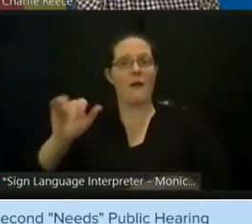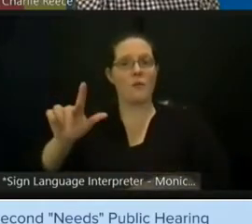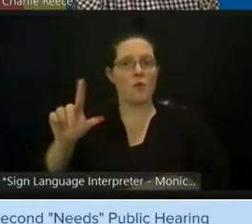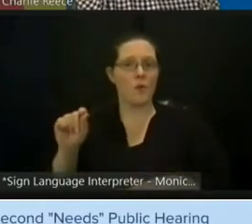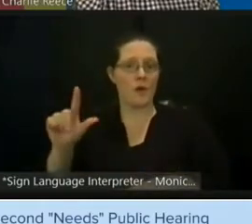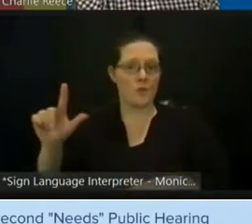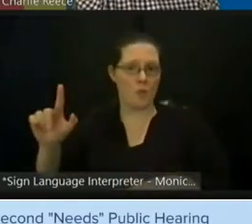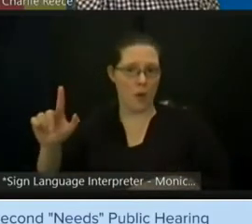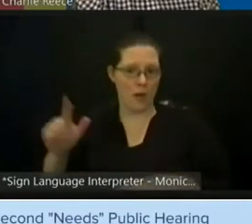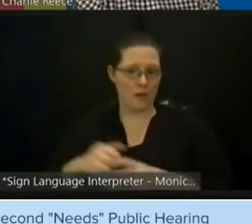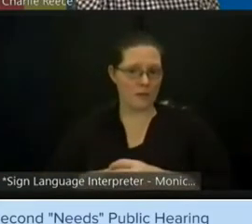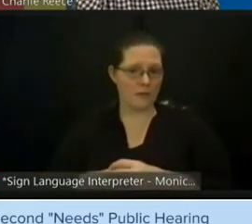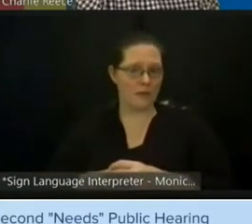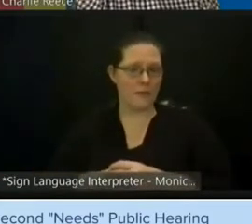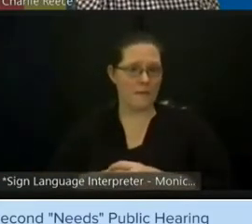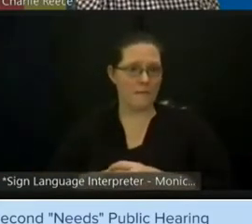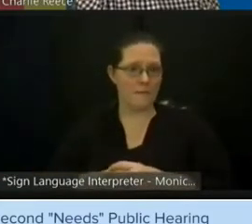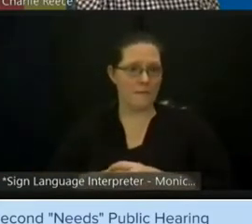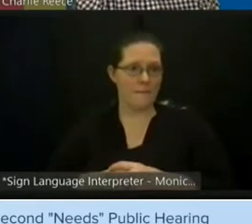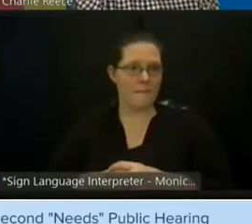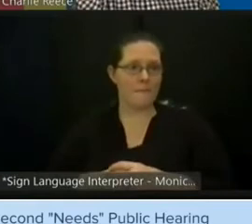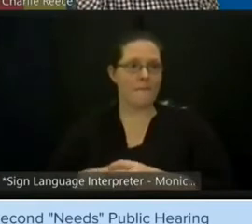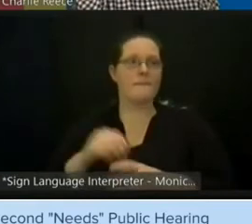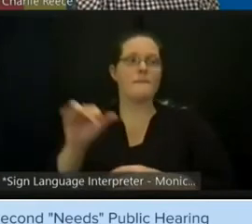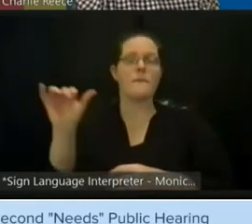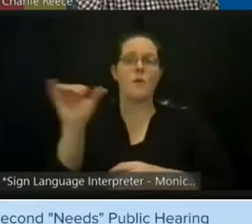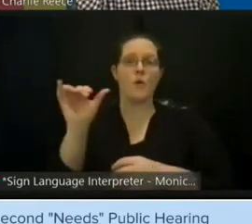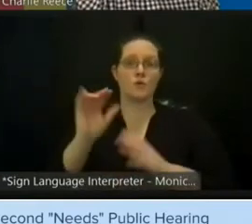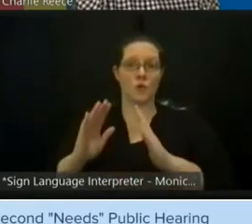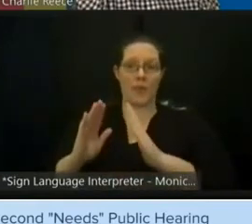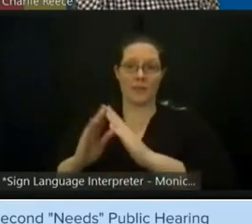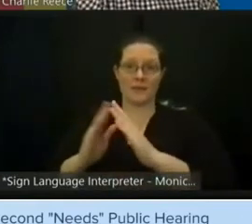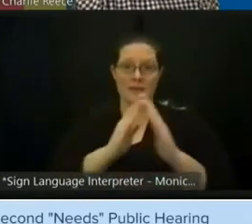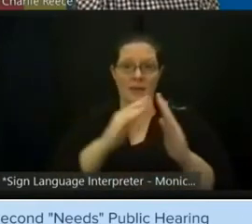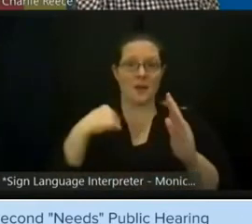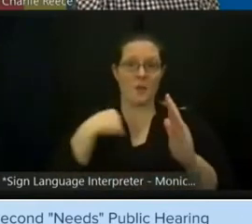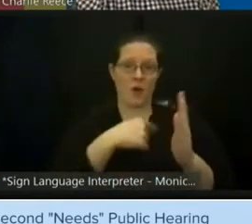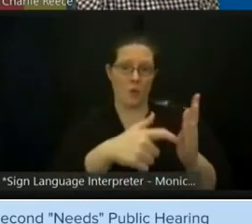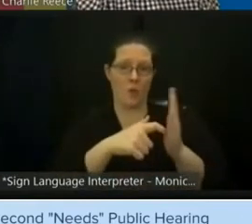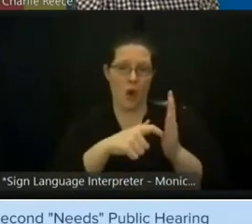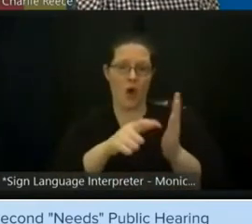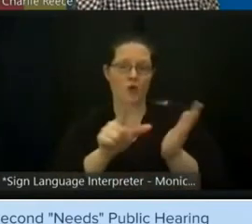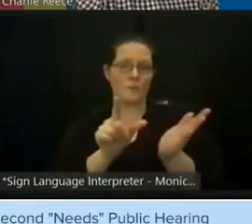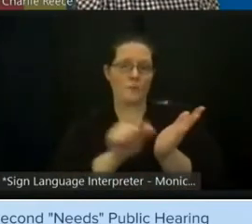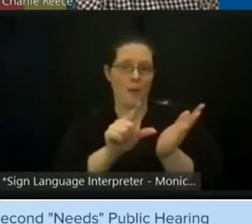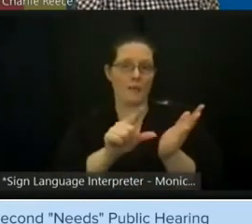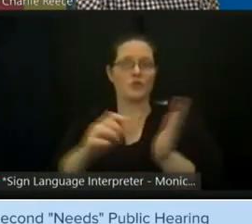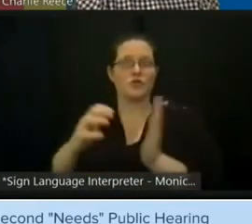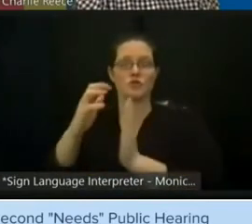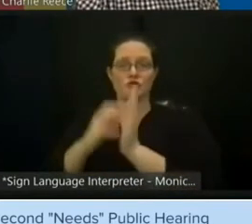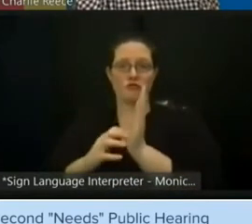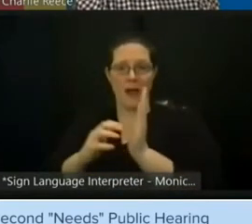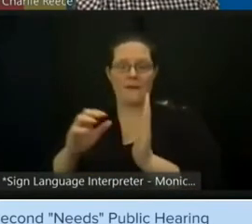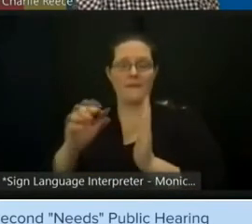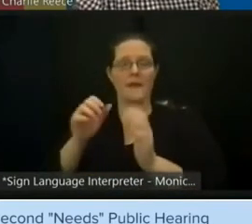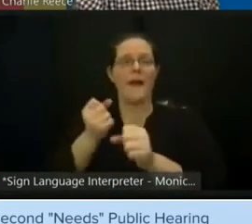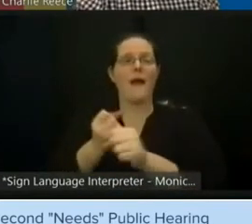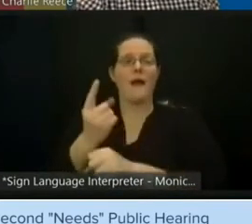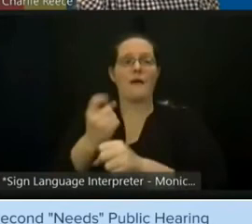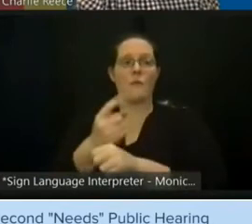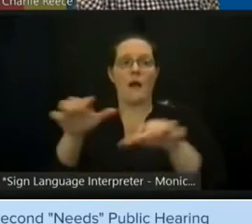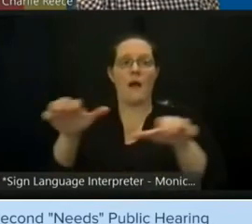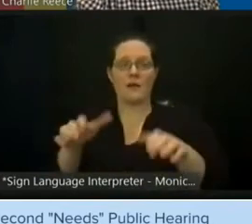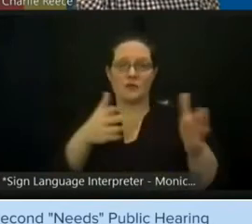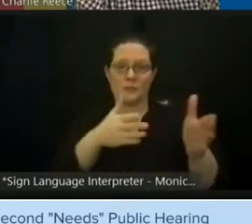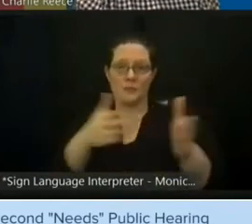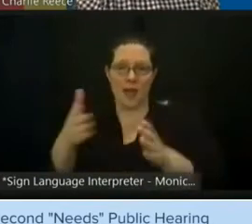2021. In addition, the city is required to publish a copy of its draft annual action plan